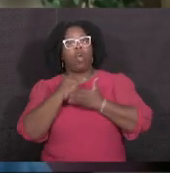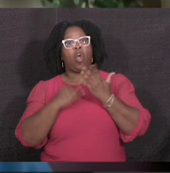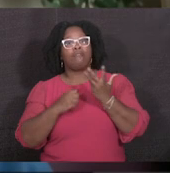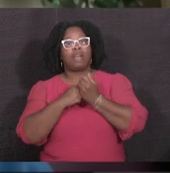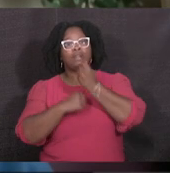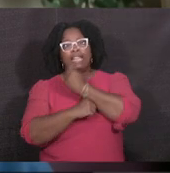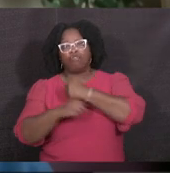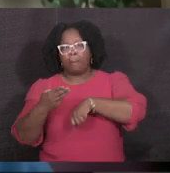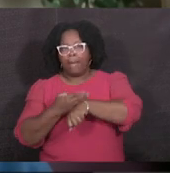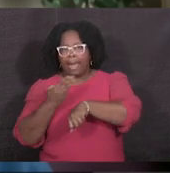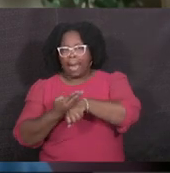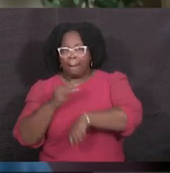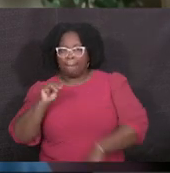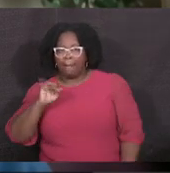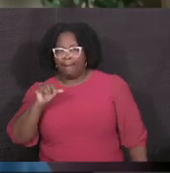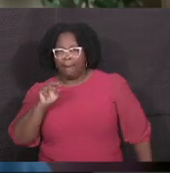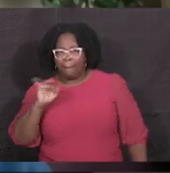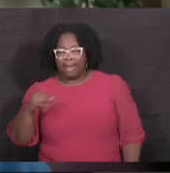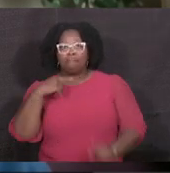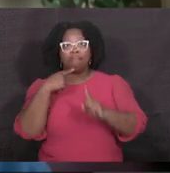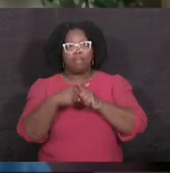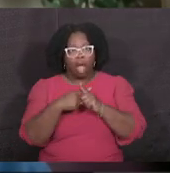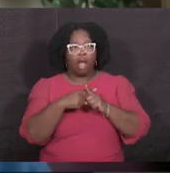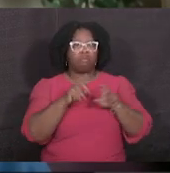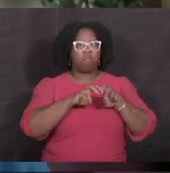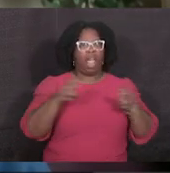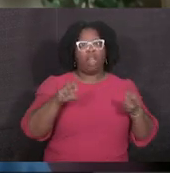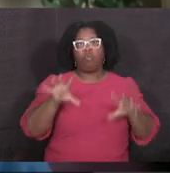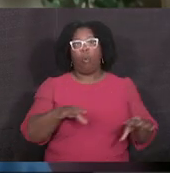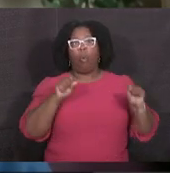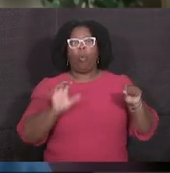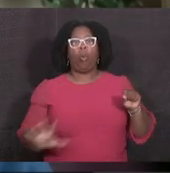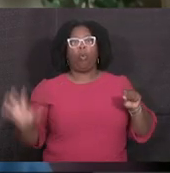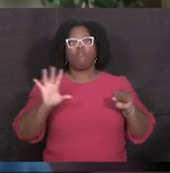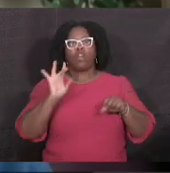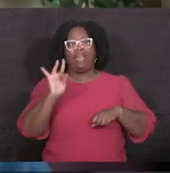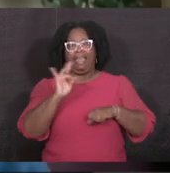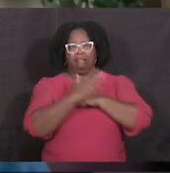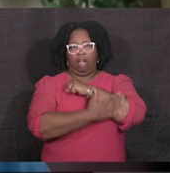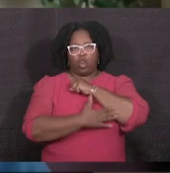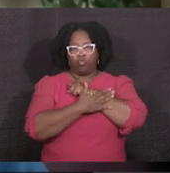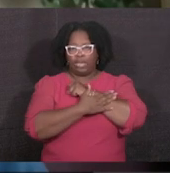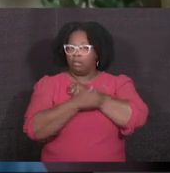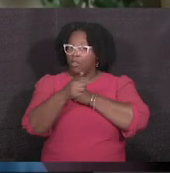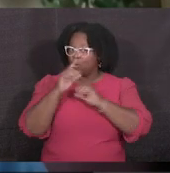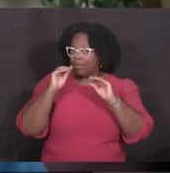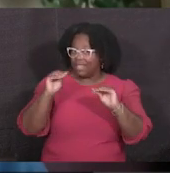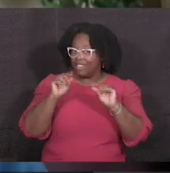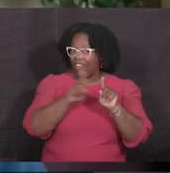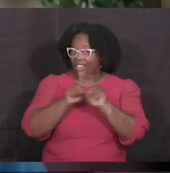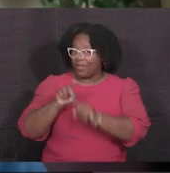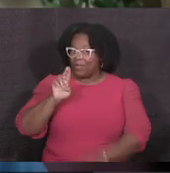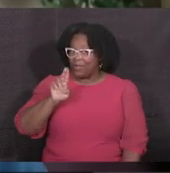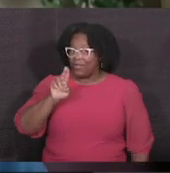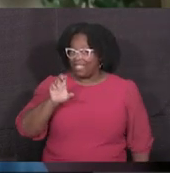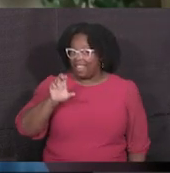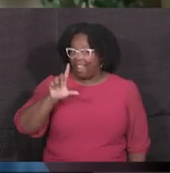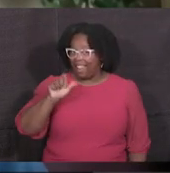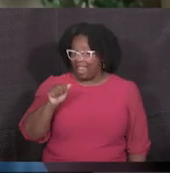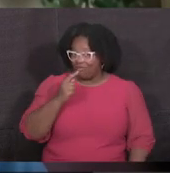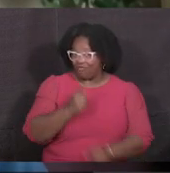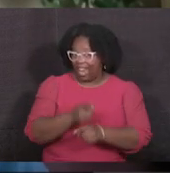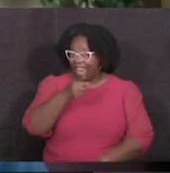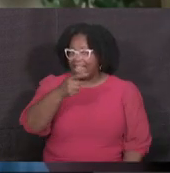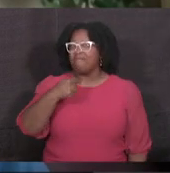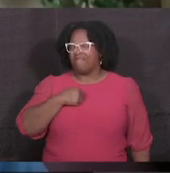as exchanges and panels in more than 8 countries. Now, I know you also teach at UCLA. I'm a Bruin, but we're all gonna get along